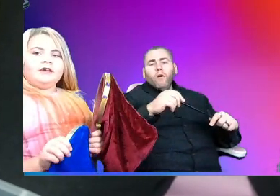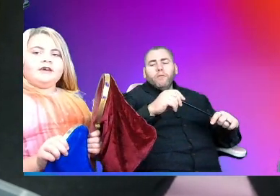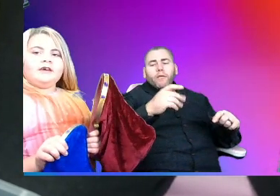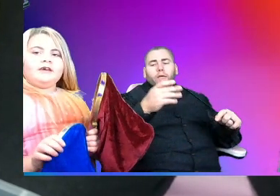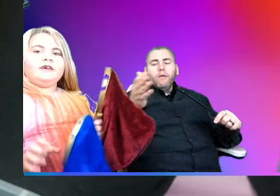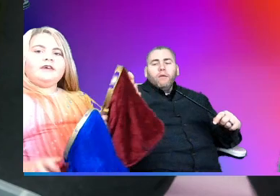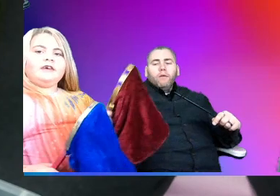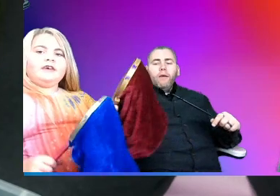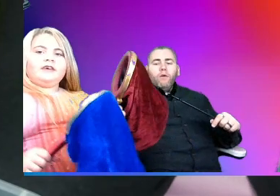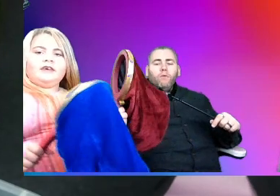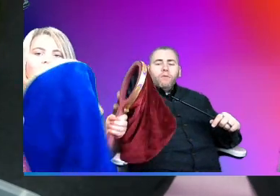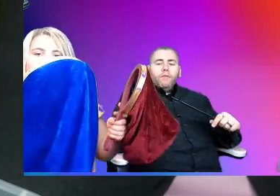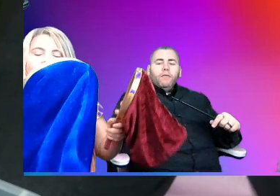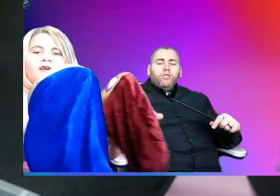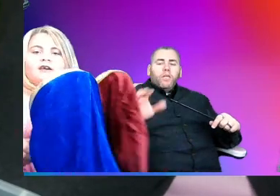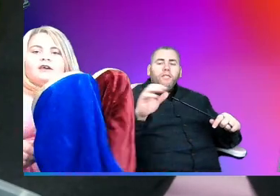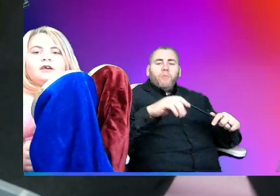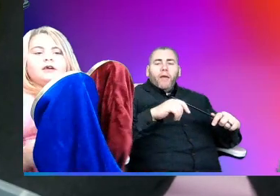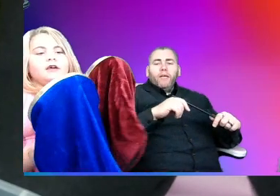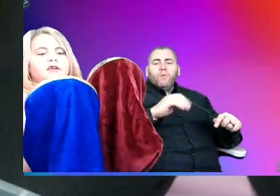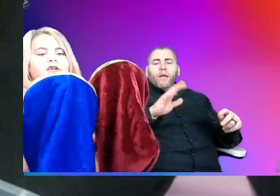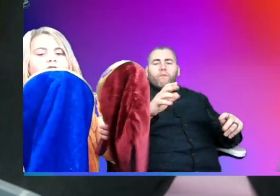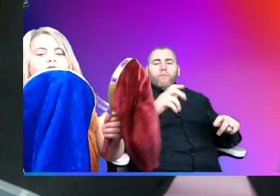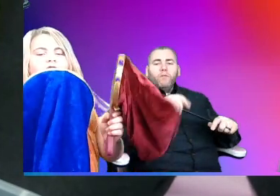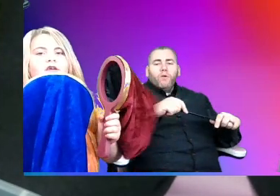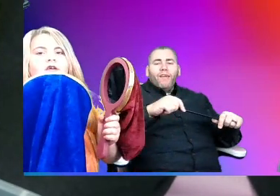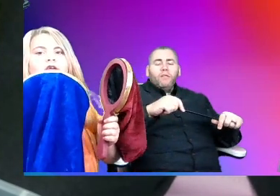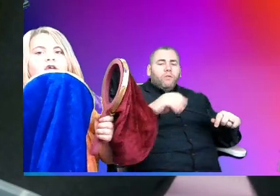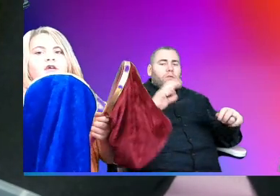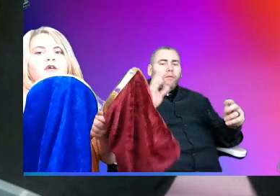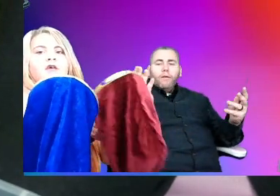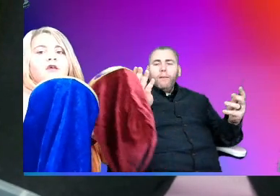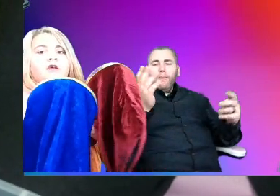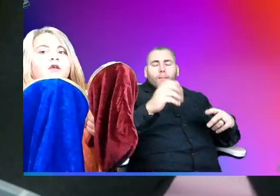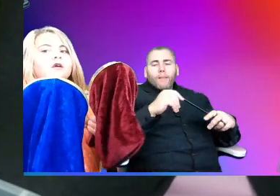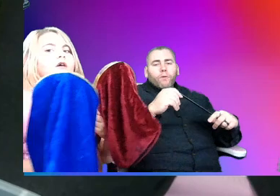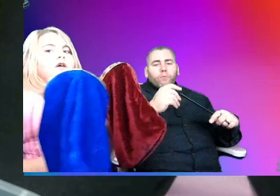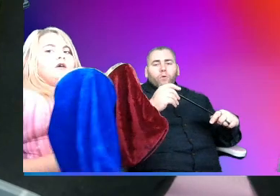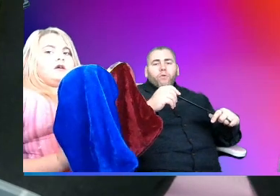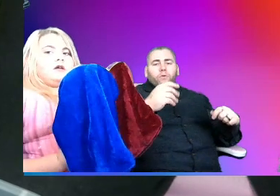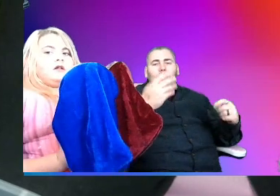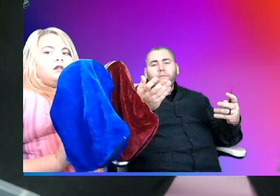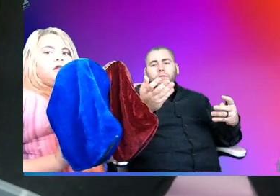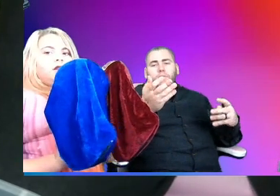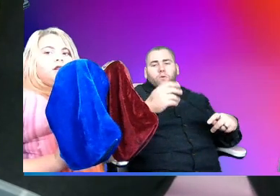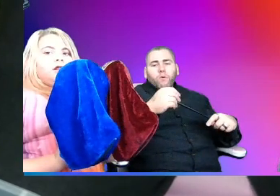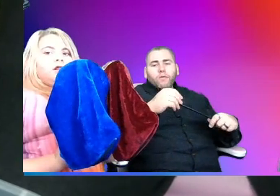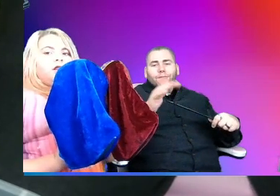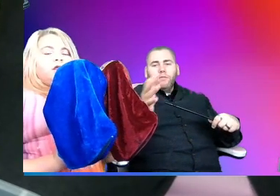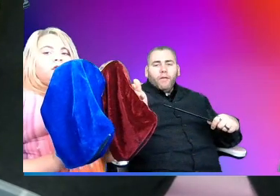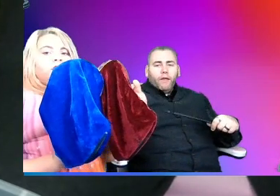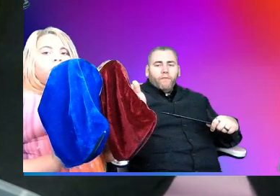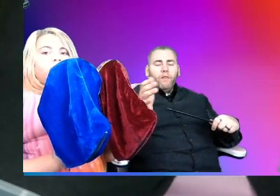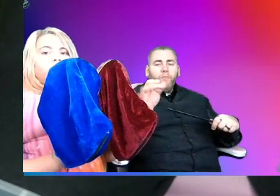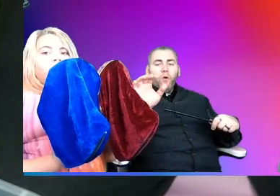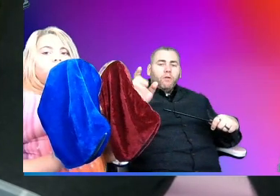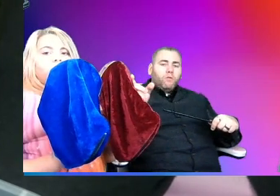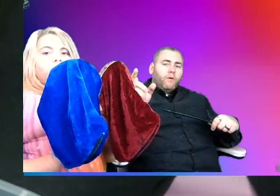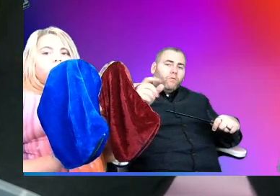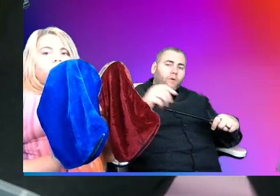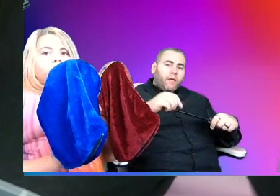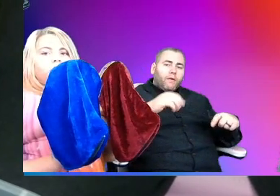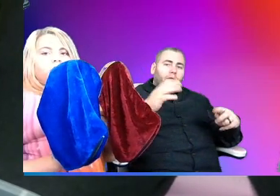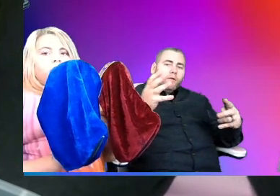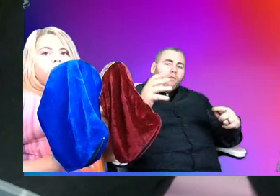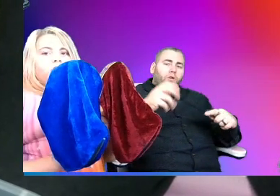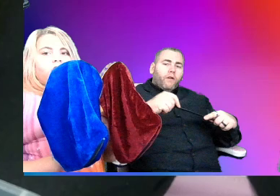show them off to you. Now, these change bags, we got them from a location that they're novelty toys, and so they kind of fell apart. So I